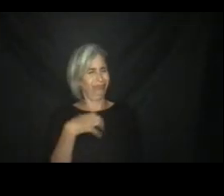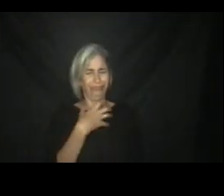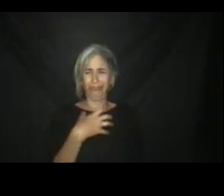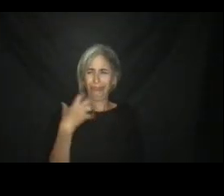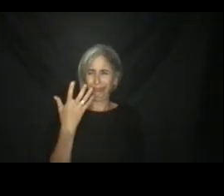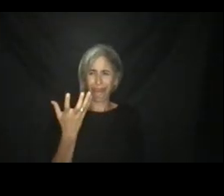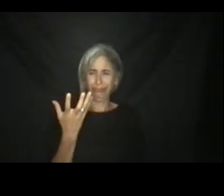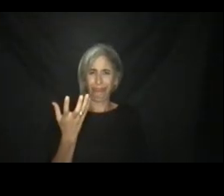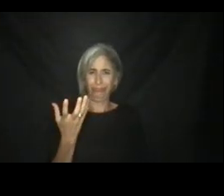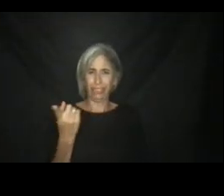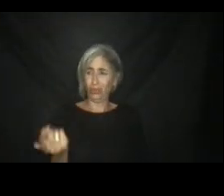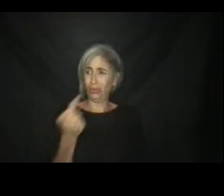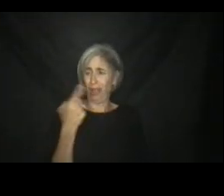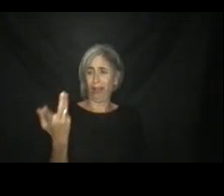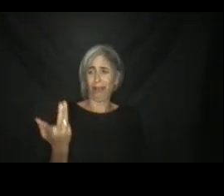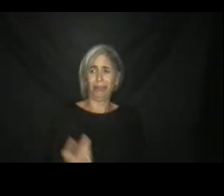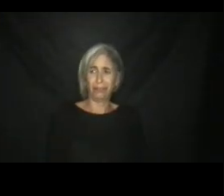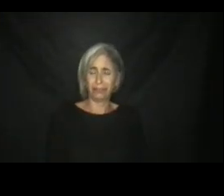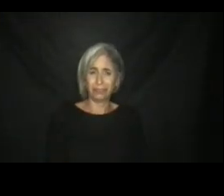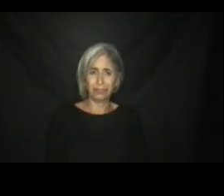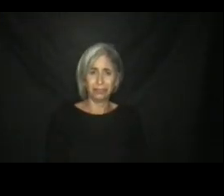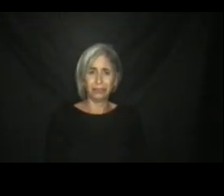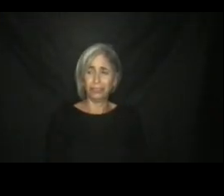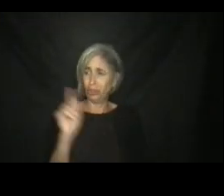yeah, you suck.